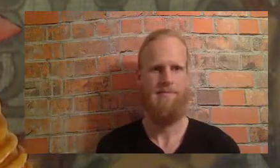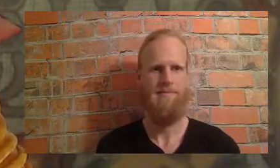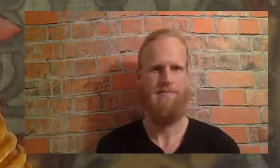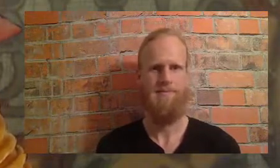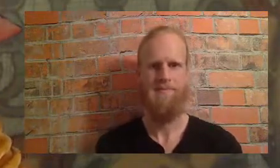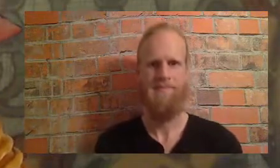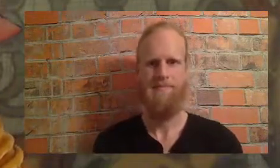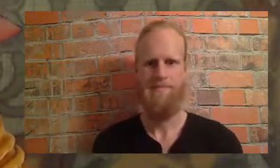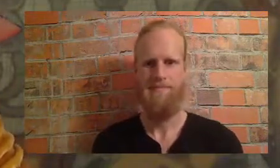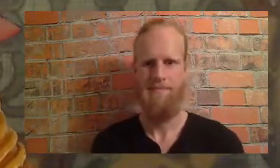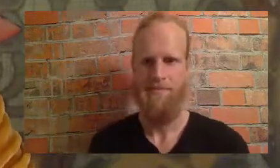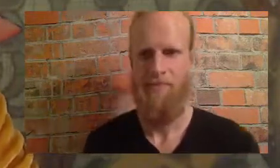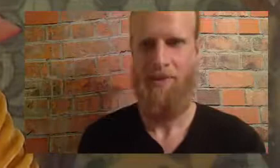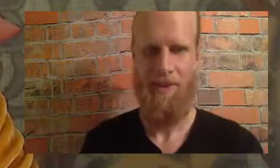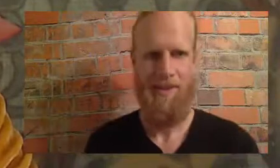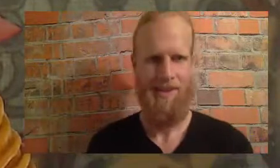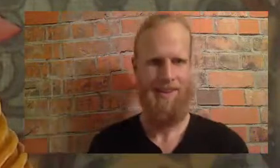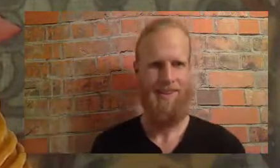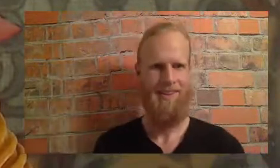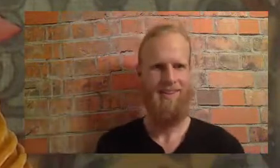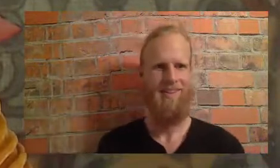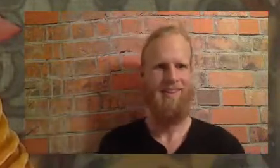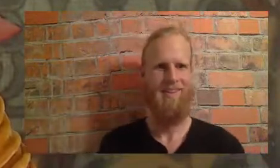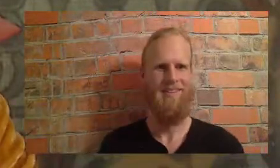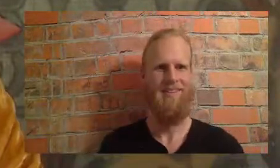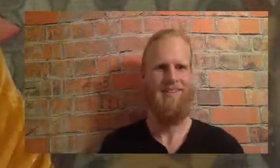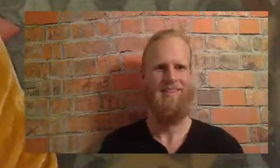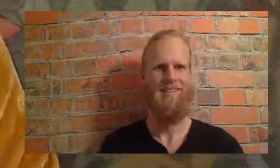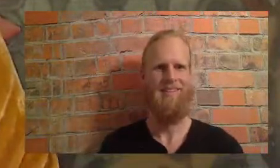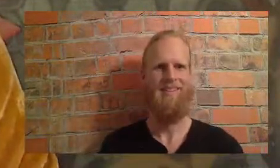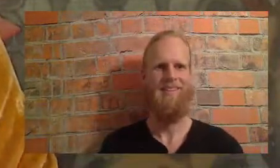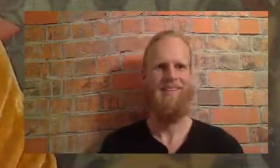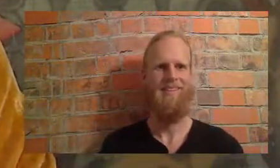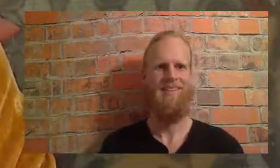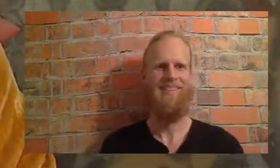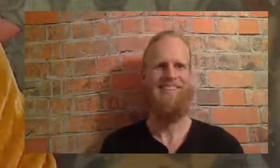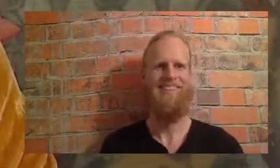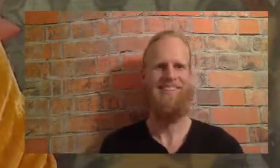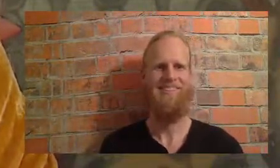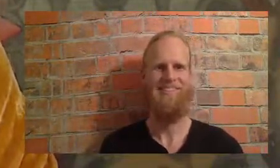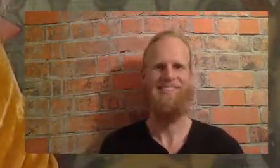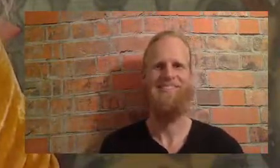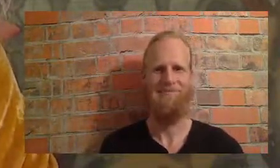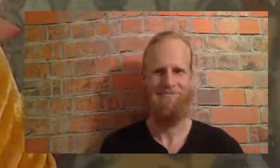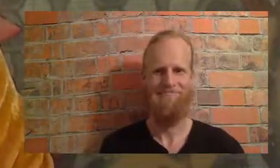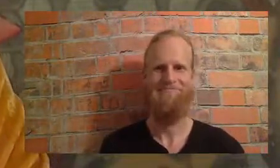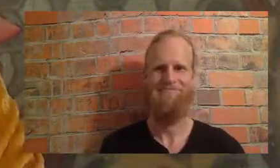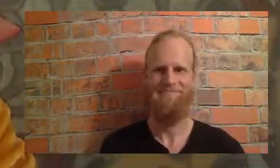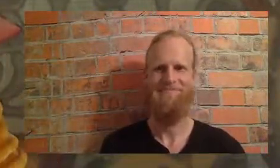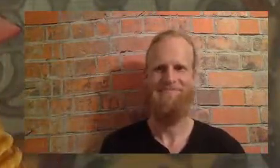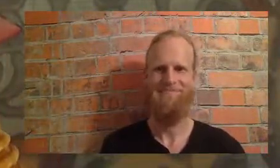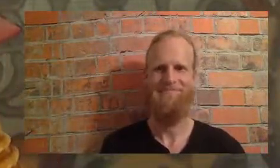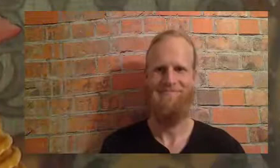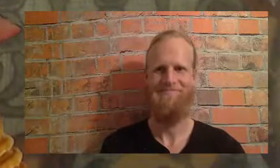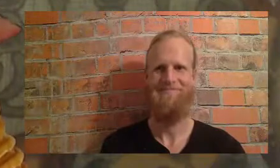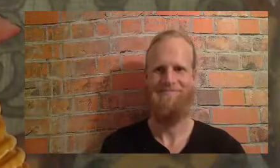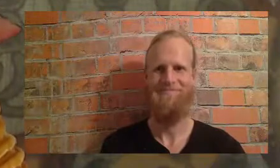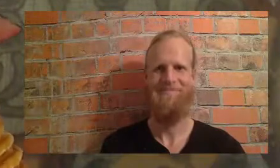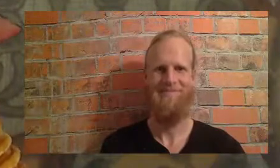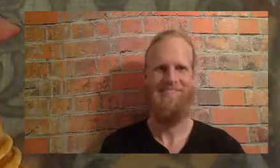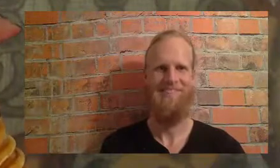8,678, so 10,000 would be even more. That's right. I threw in a couple extra thousand just for good measure.